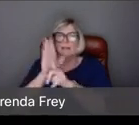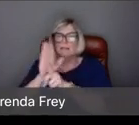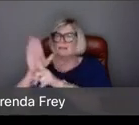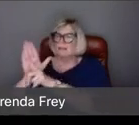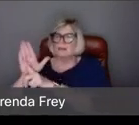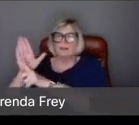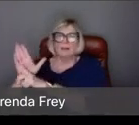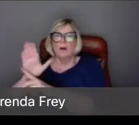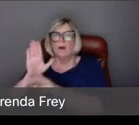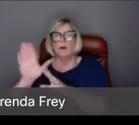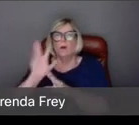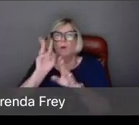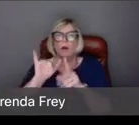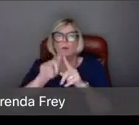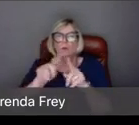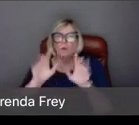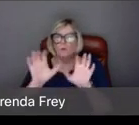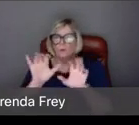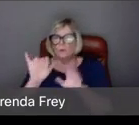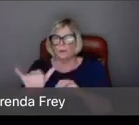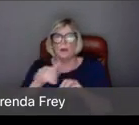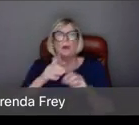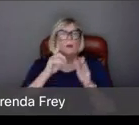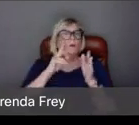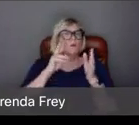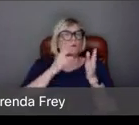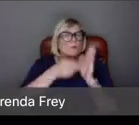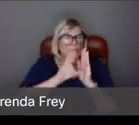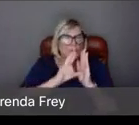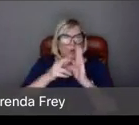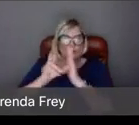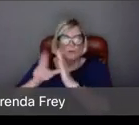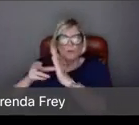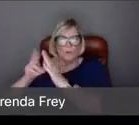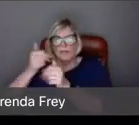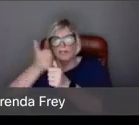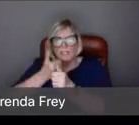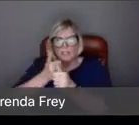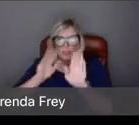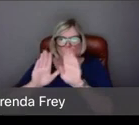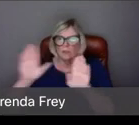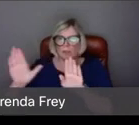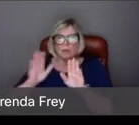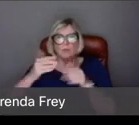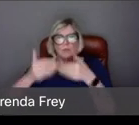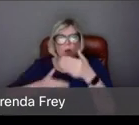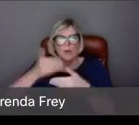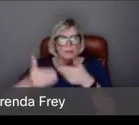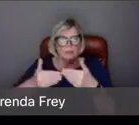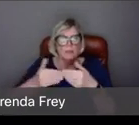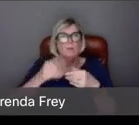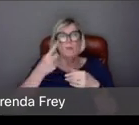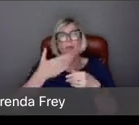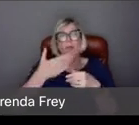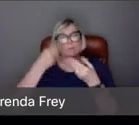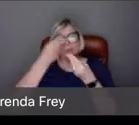make sure you're accessing the credit bureau site and reviewing the process they have in place. One of the things we tell people is